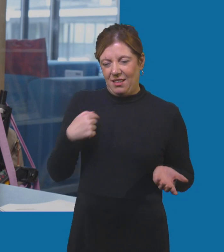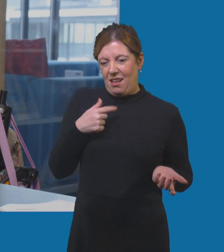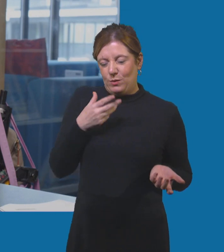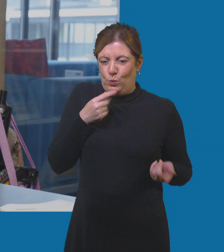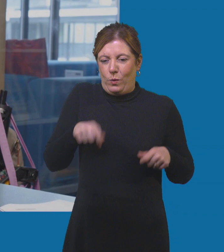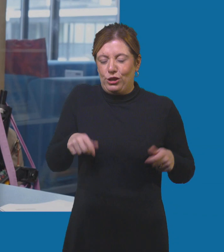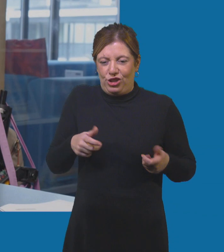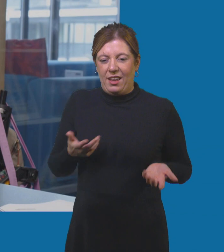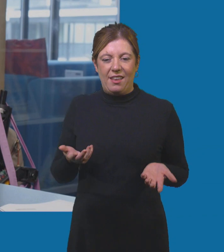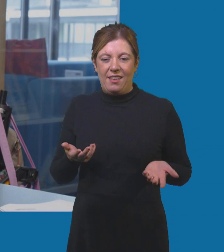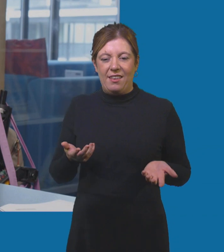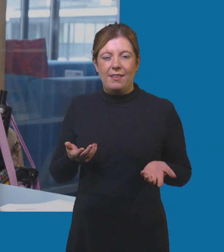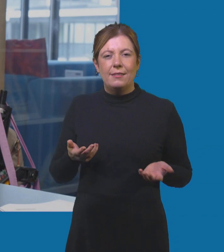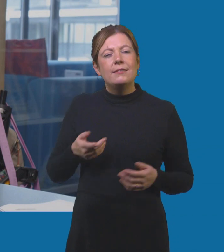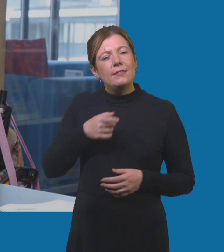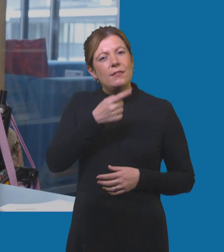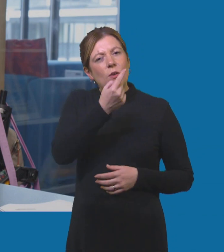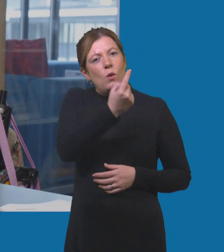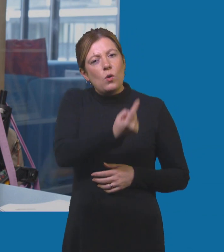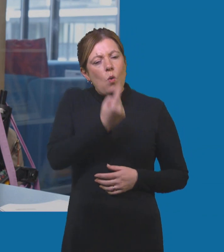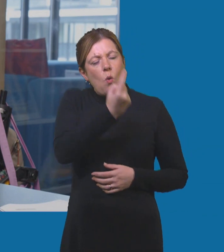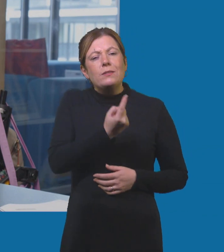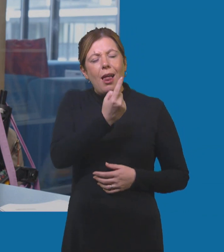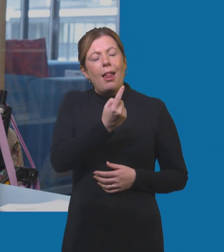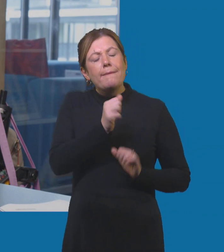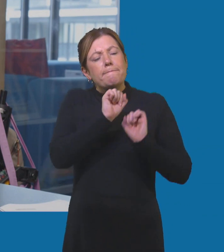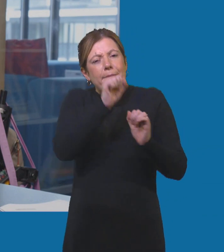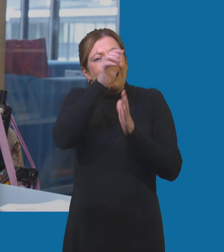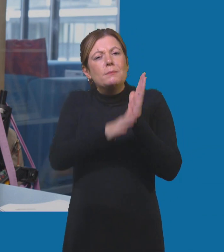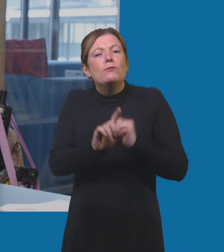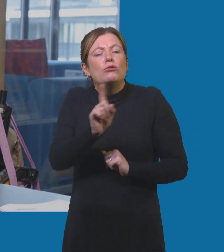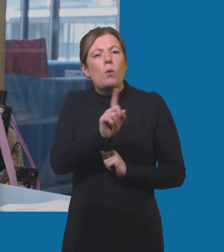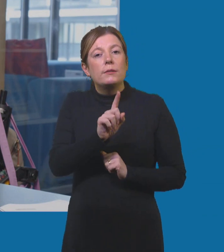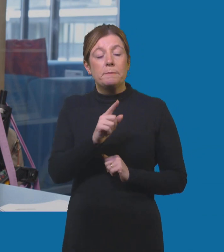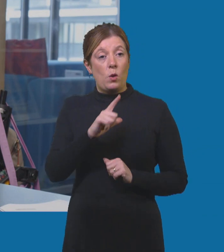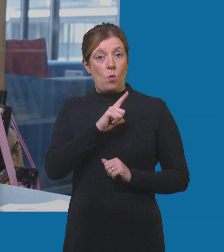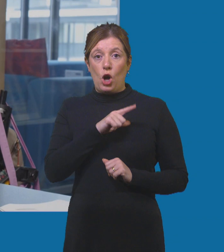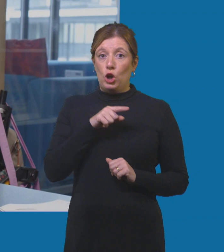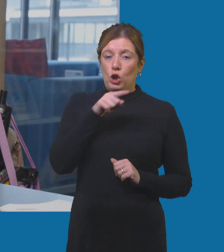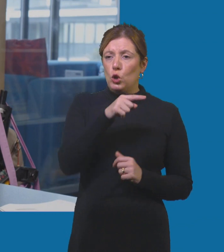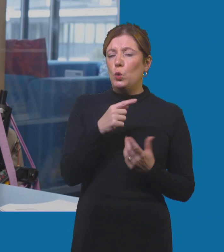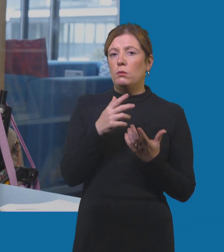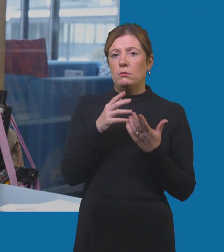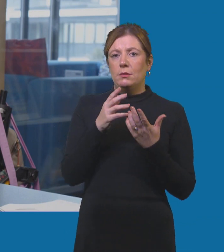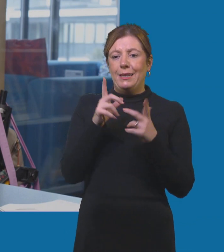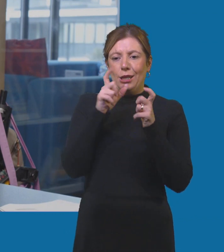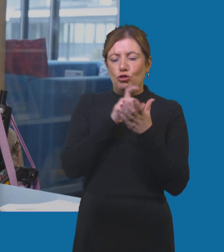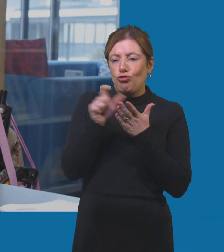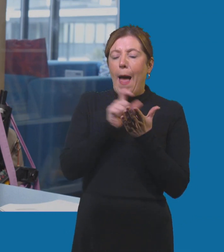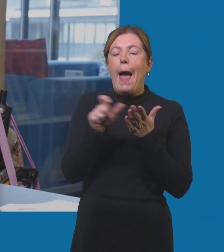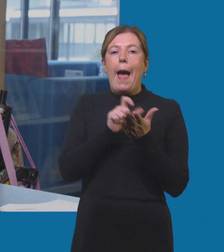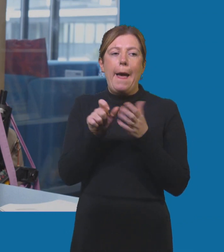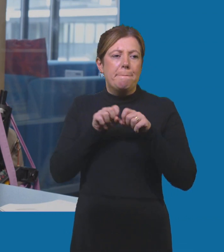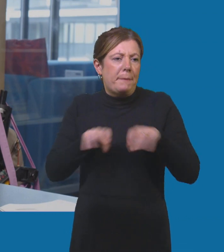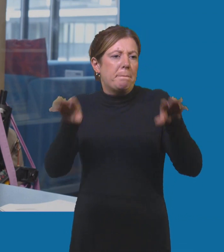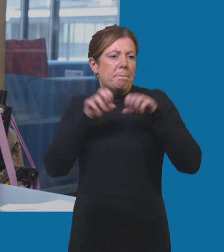user. Are you mindful of that? Because obviously your social media is incredibly, you know, positive. It's awash with inspirational messages. How